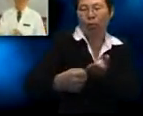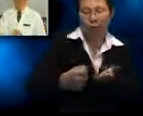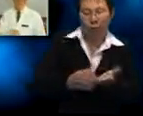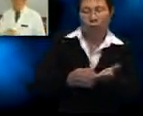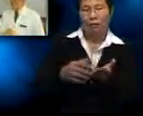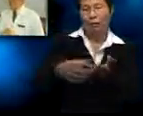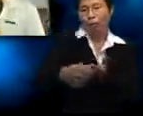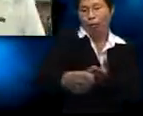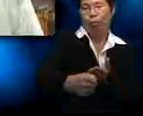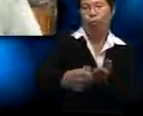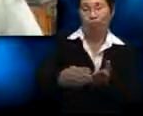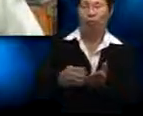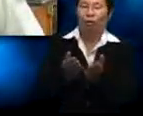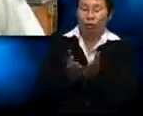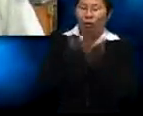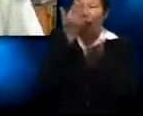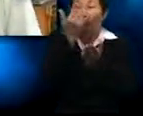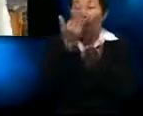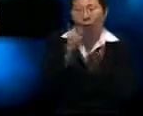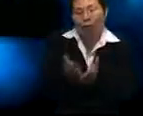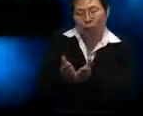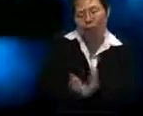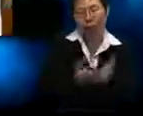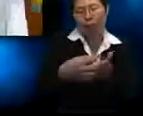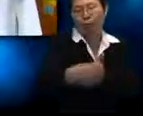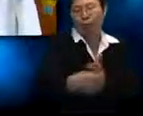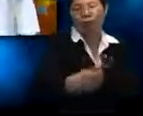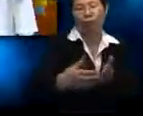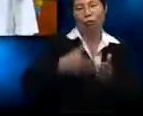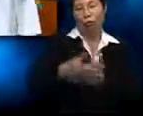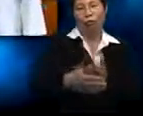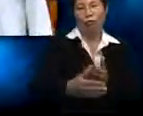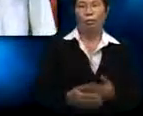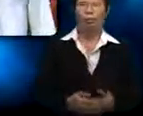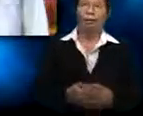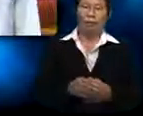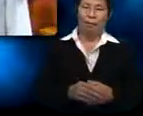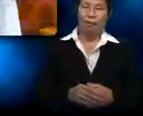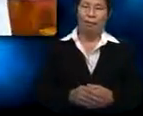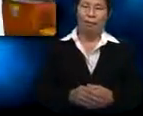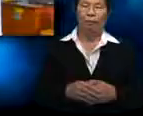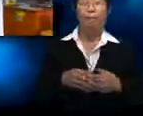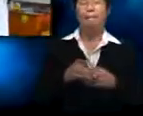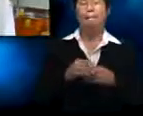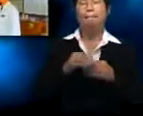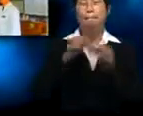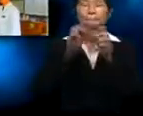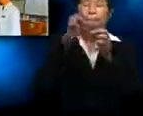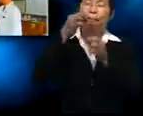why the boat moves forward. The bubble has two surfaces